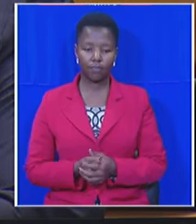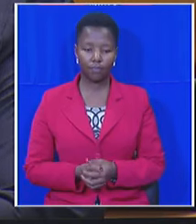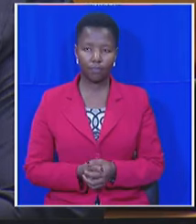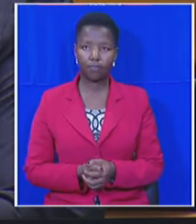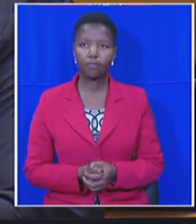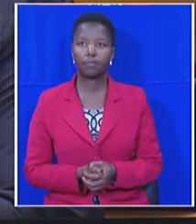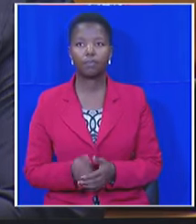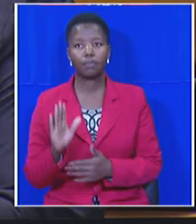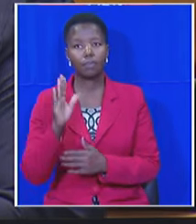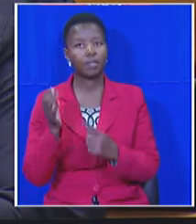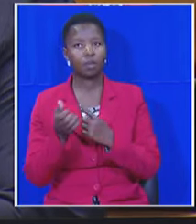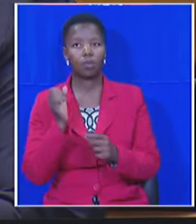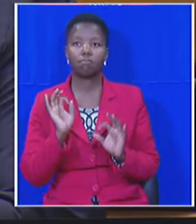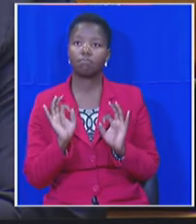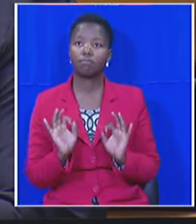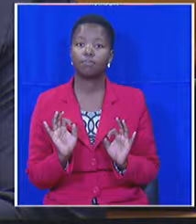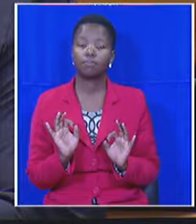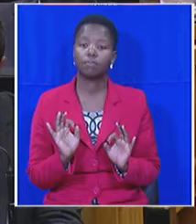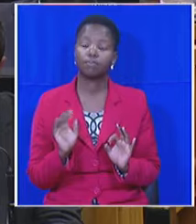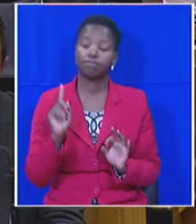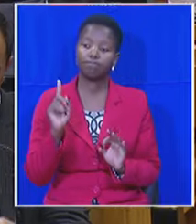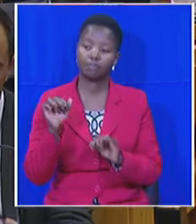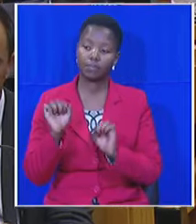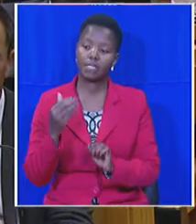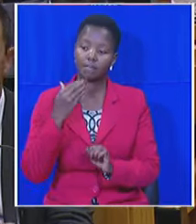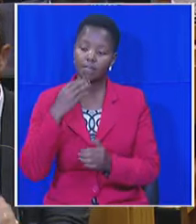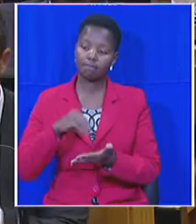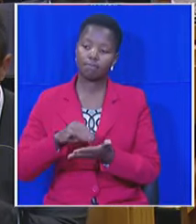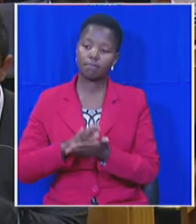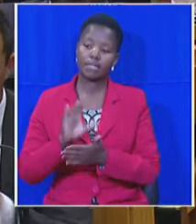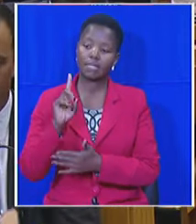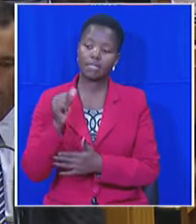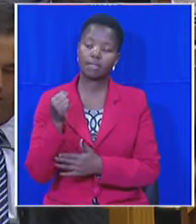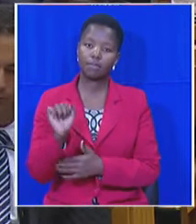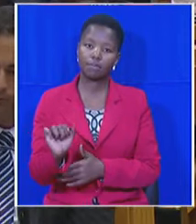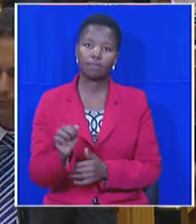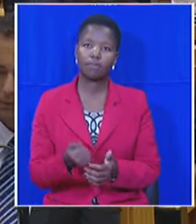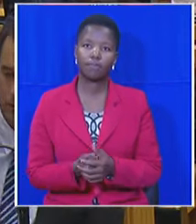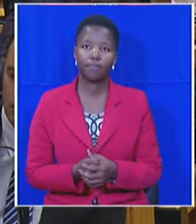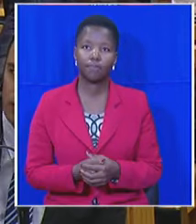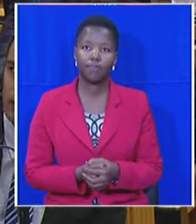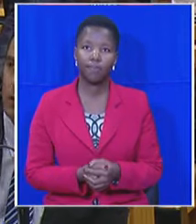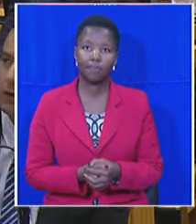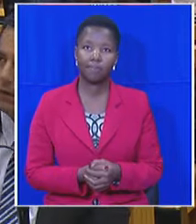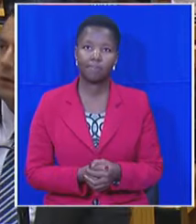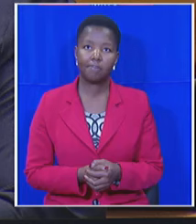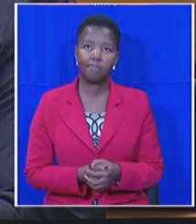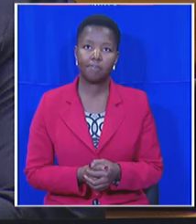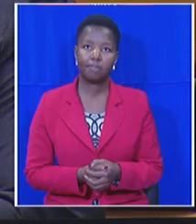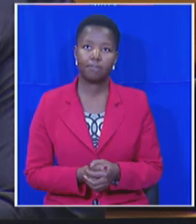I think the ayes have it. Chair, please note the objection of the DA. Objection of the DA is noted.